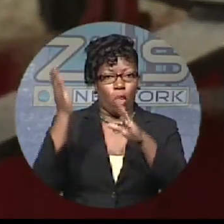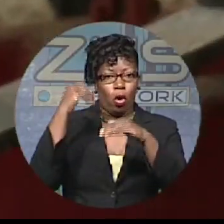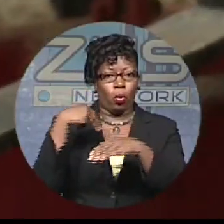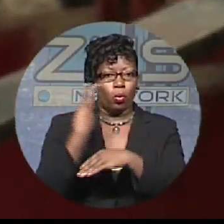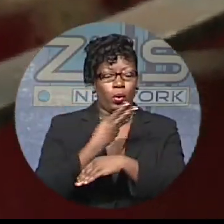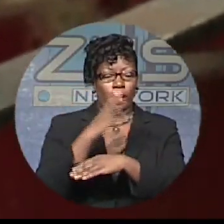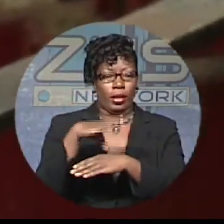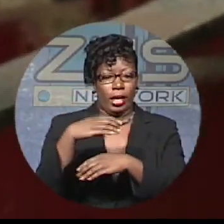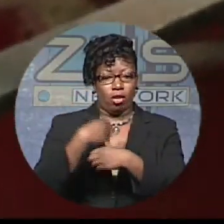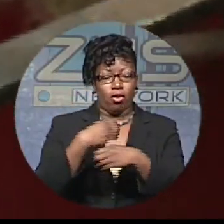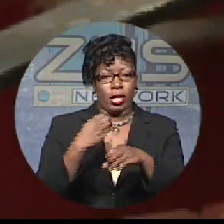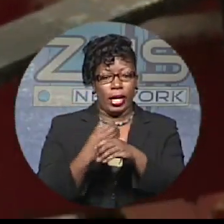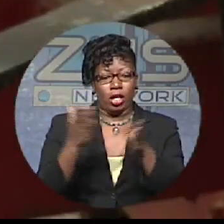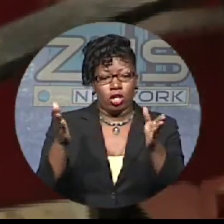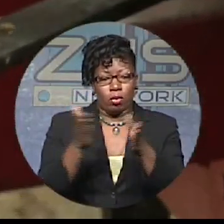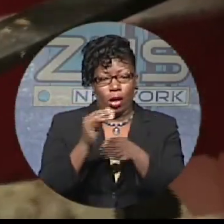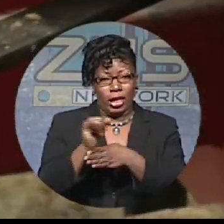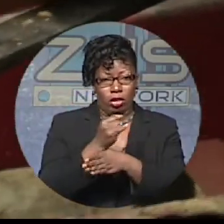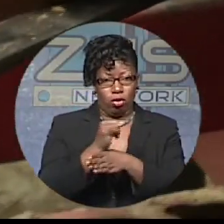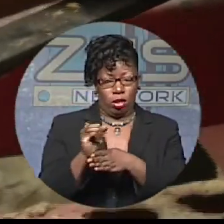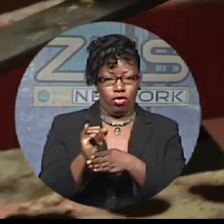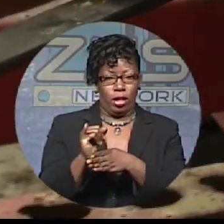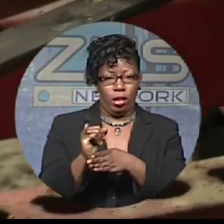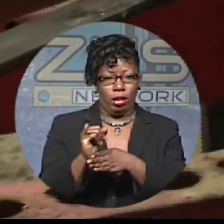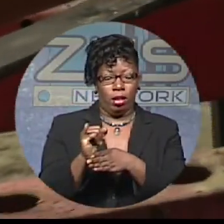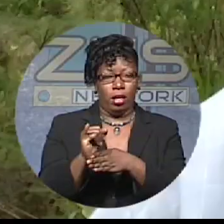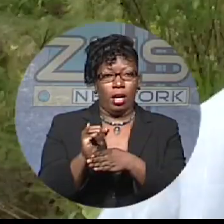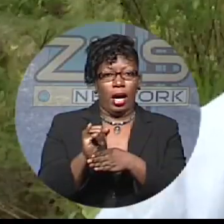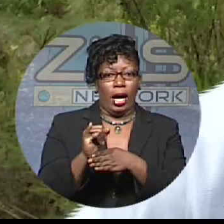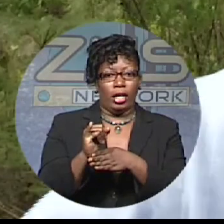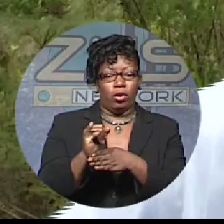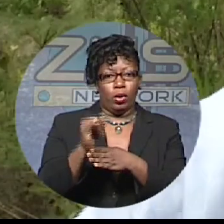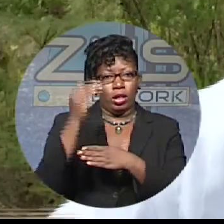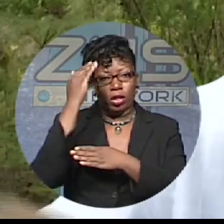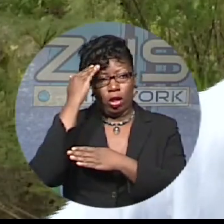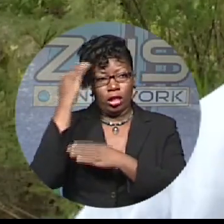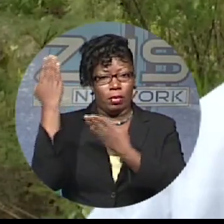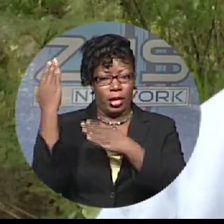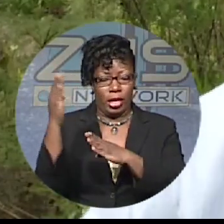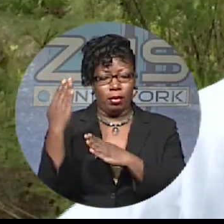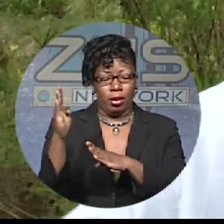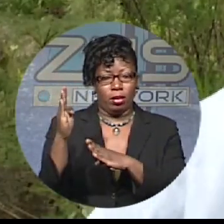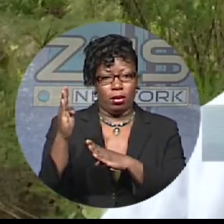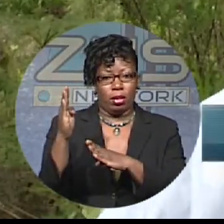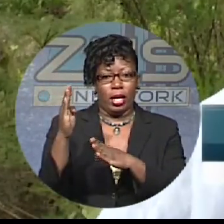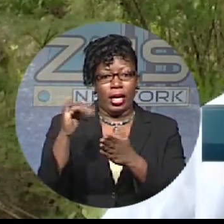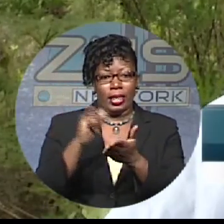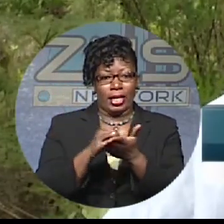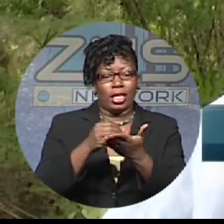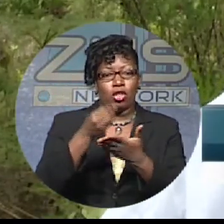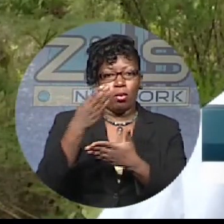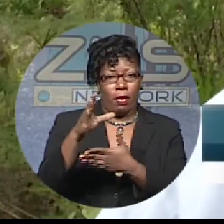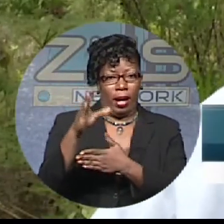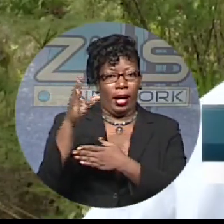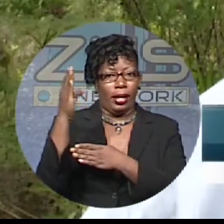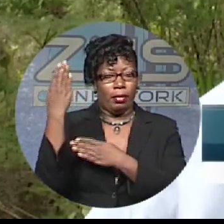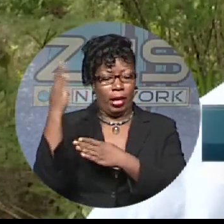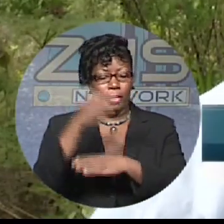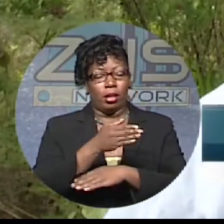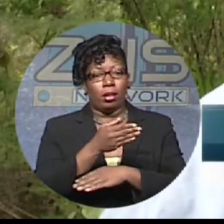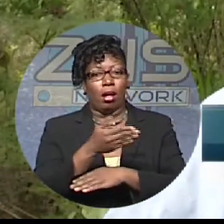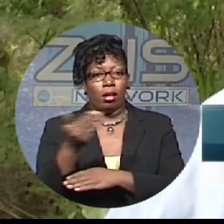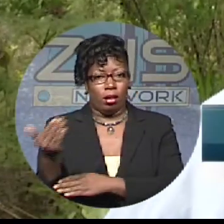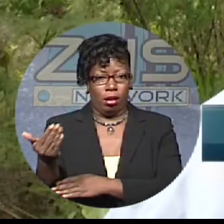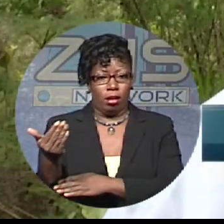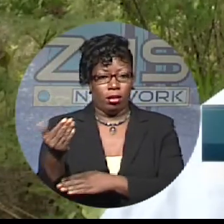small industry and that we sensitize the Bahamian people to buy Bahamian and use the Abaco pine